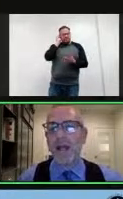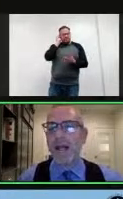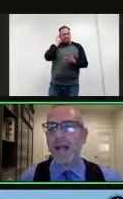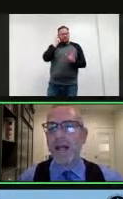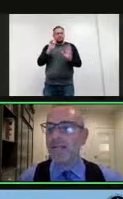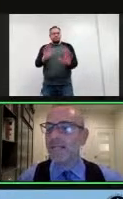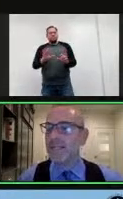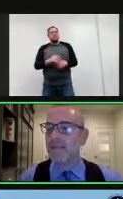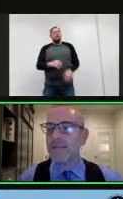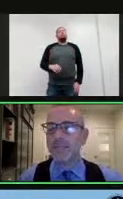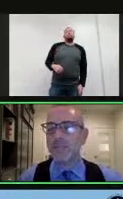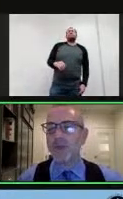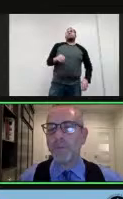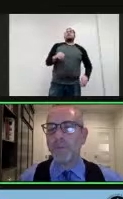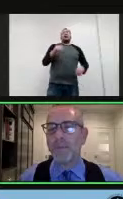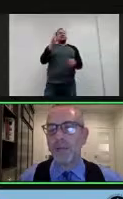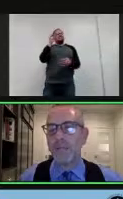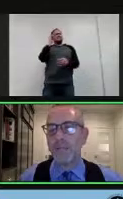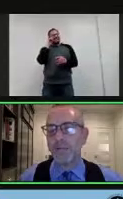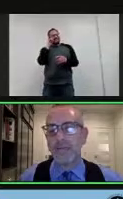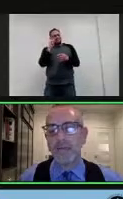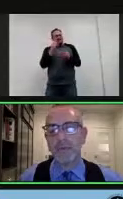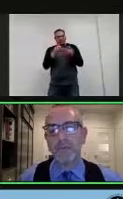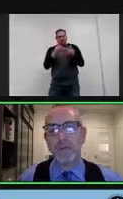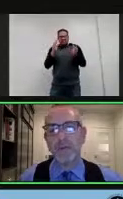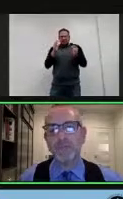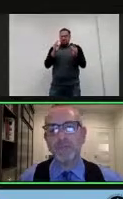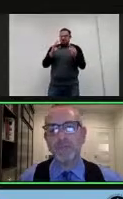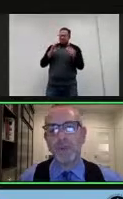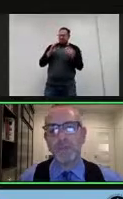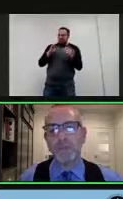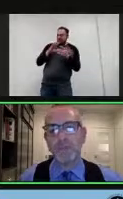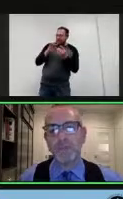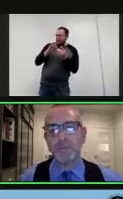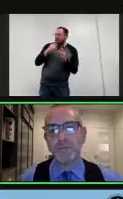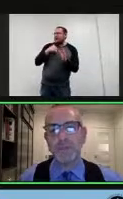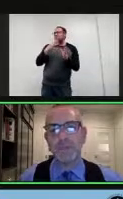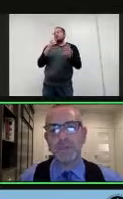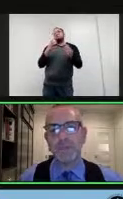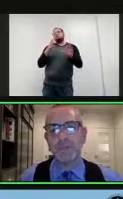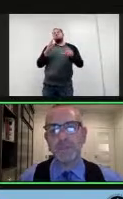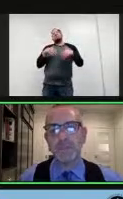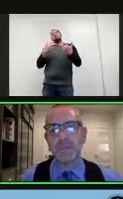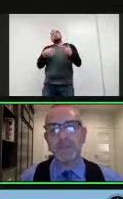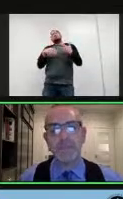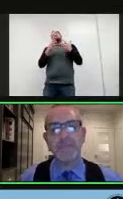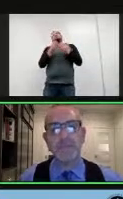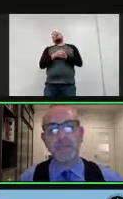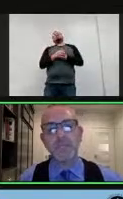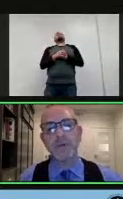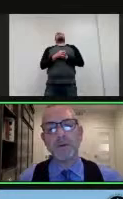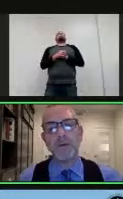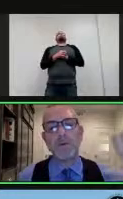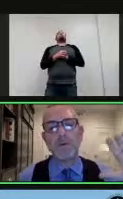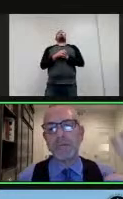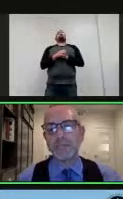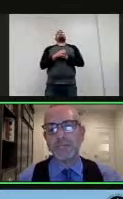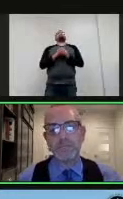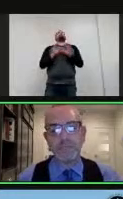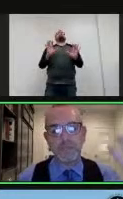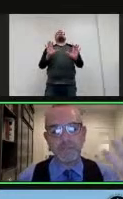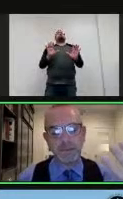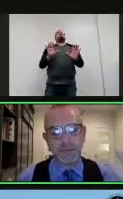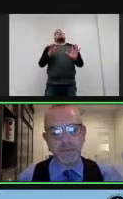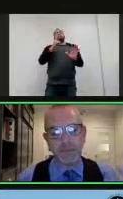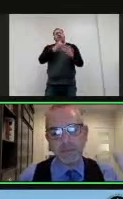So I think in terms of an opening comment, the only thing I actually want to. Well, let me say a few things. So one is just